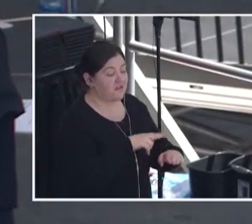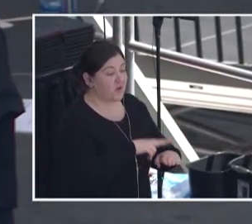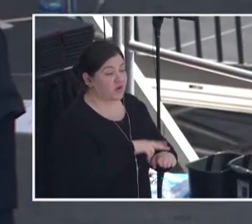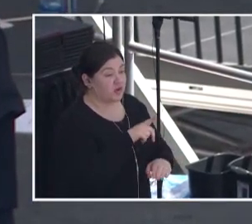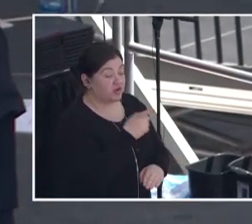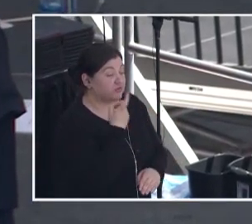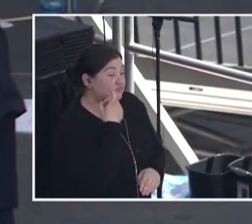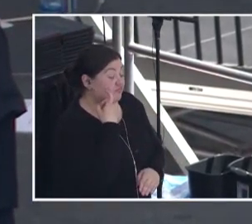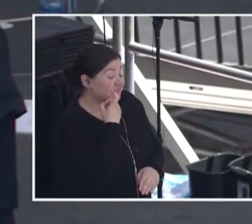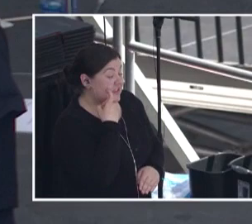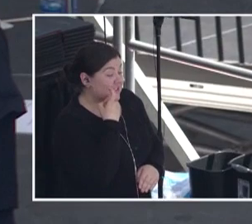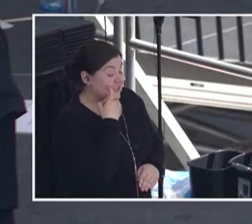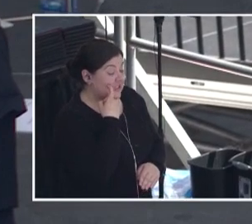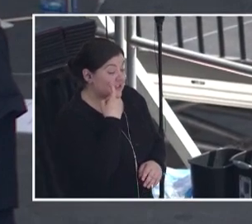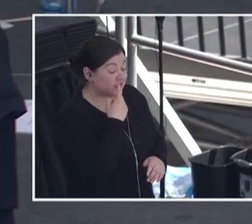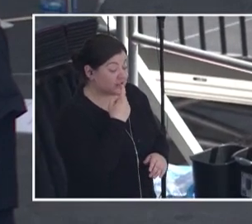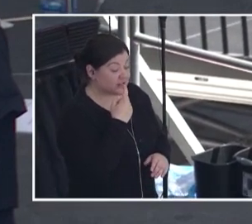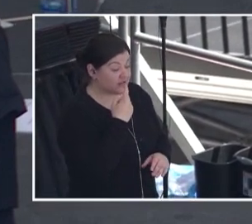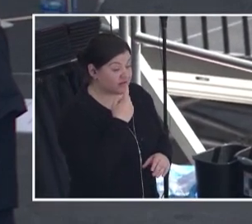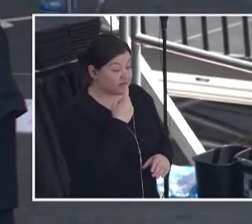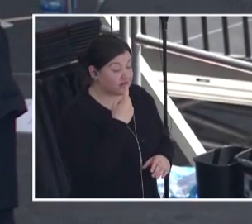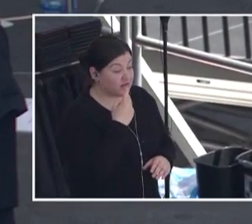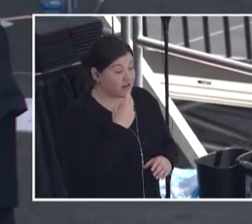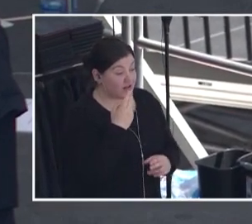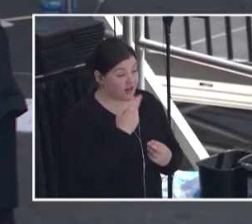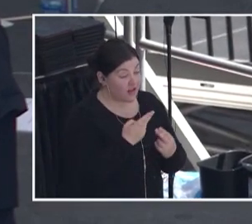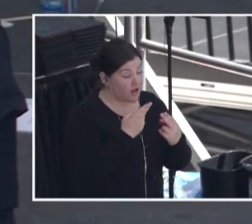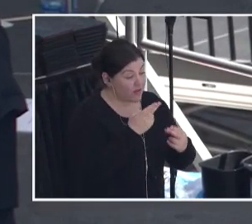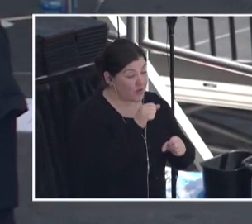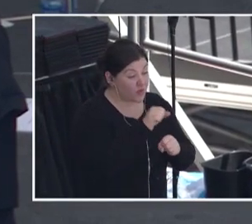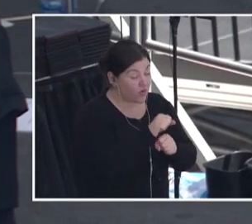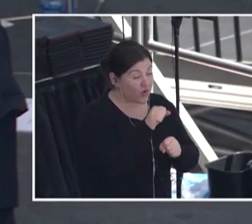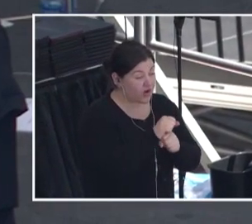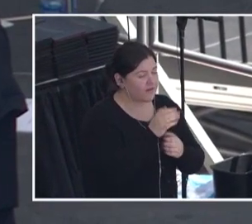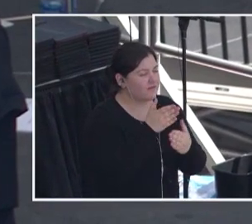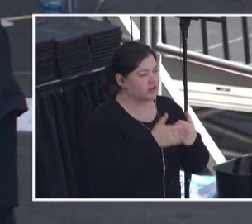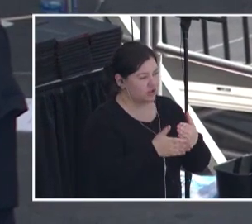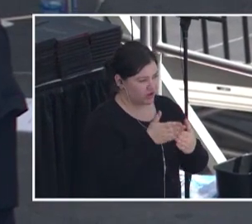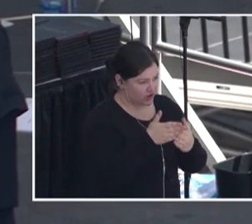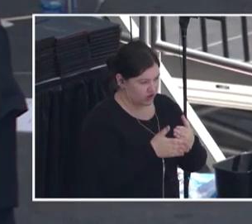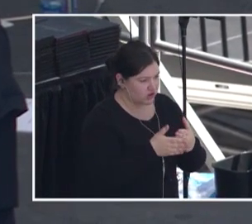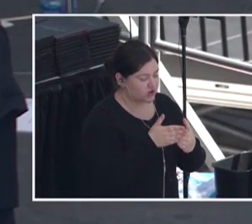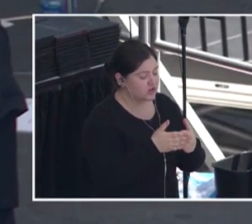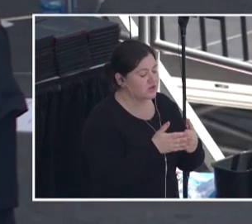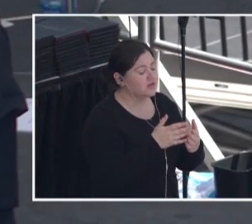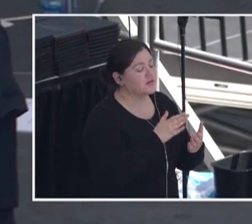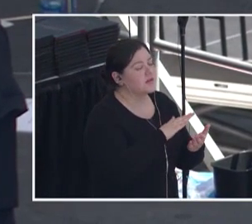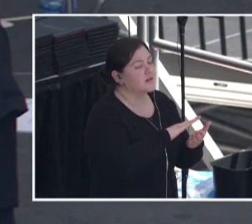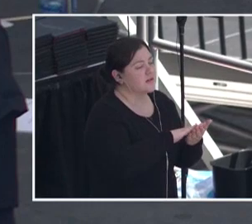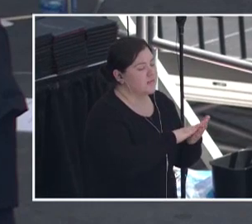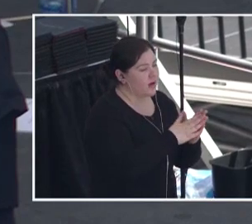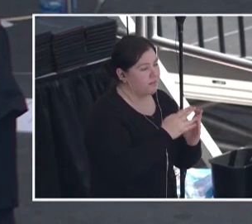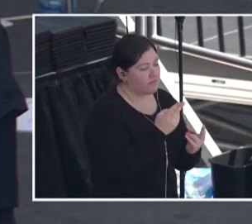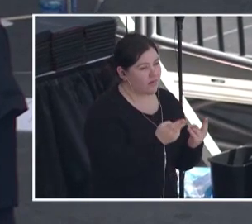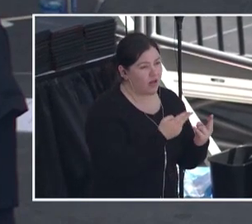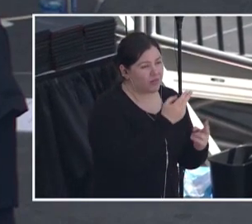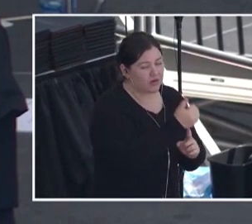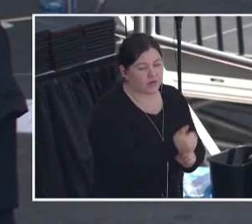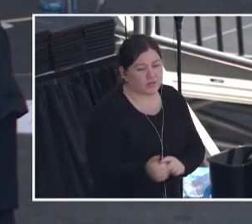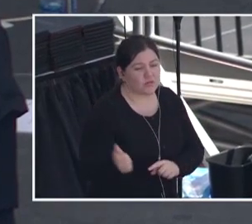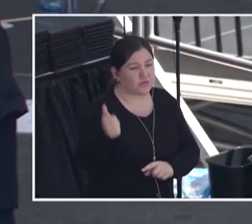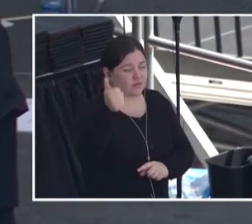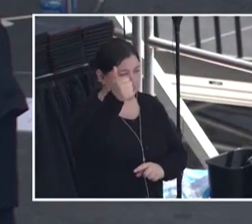term concluded due to her election to the Bergen County Board